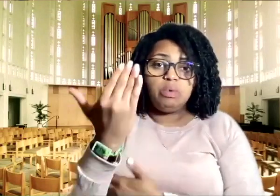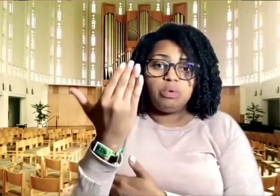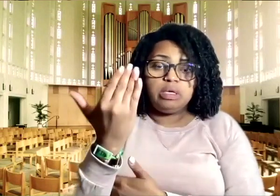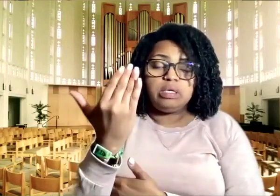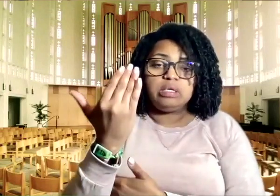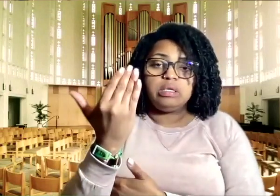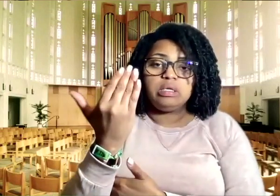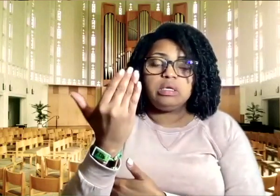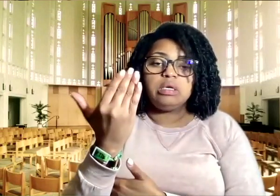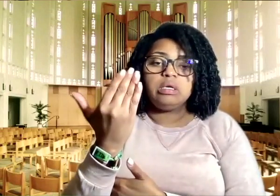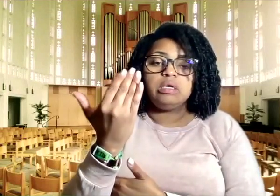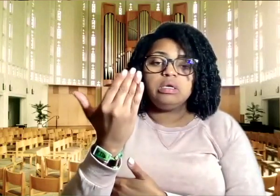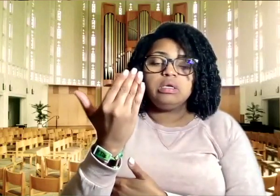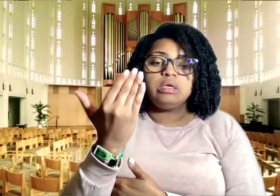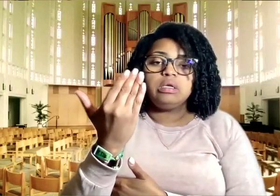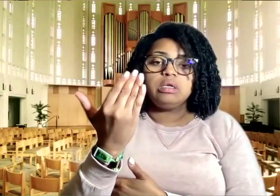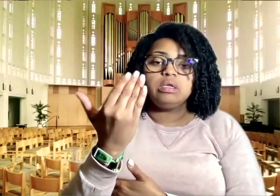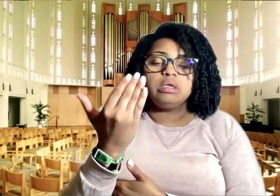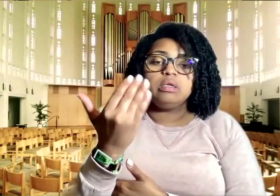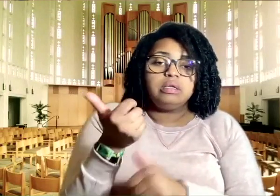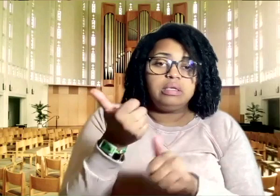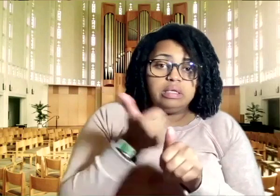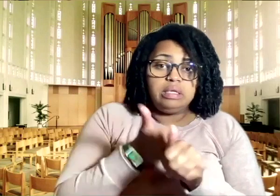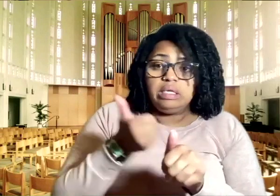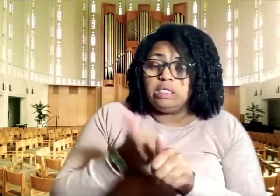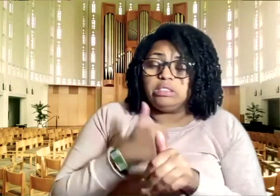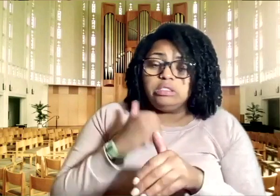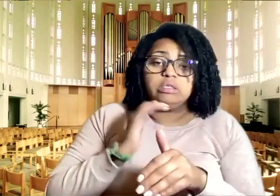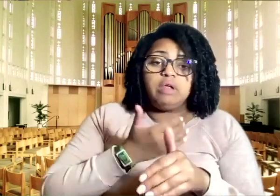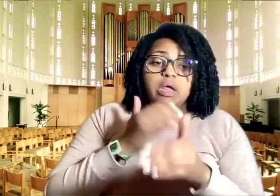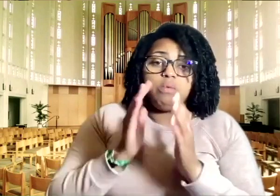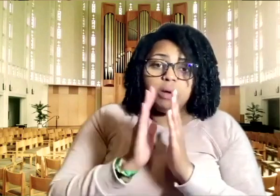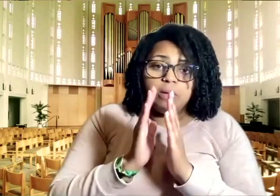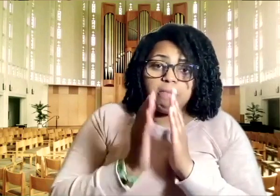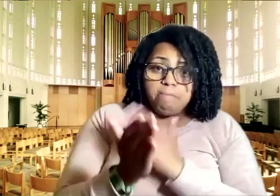as on each of our mornings, we come to you in prayer.